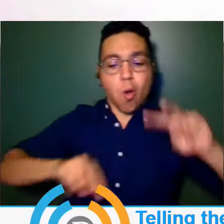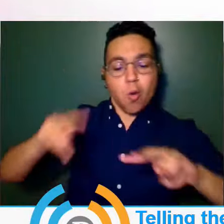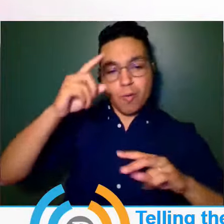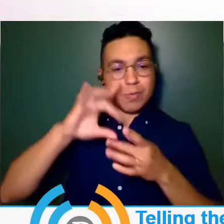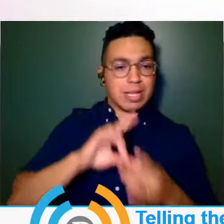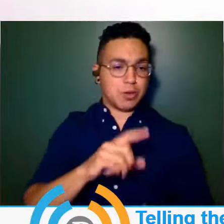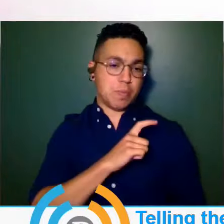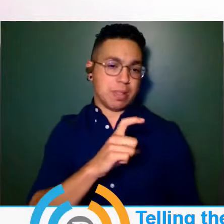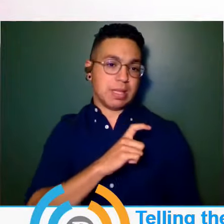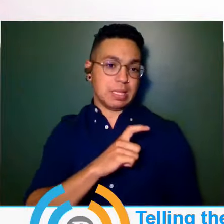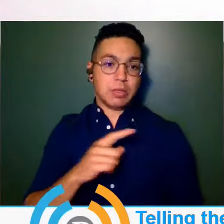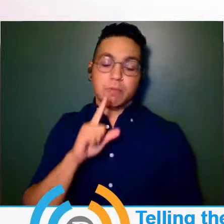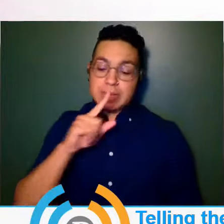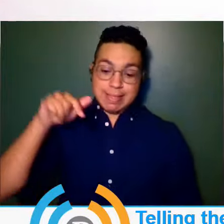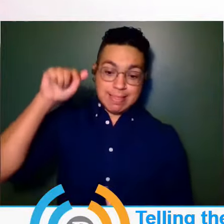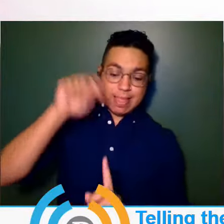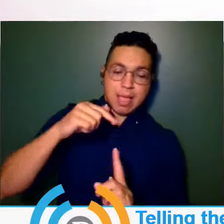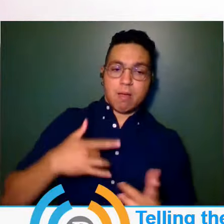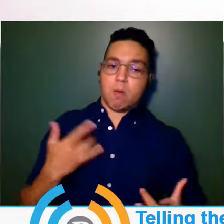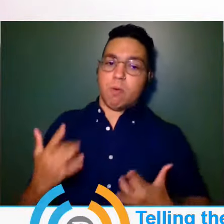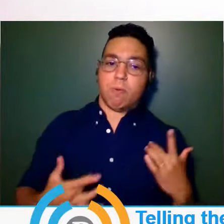excited about that.